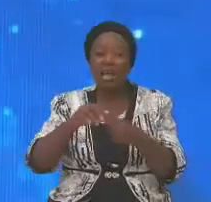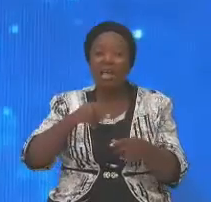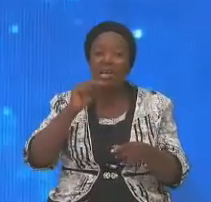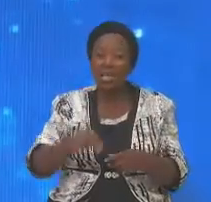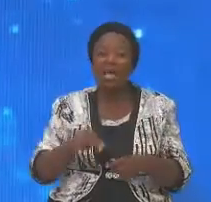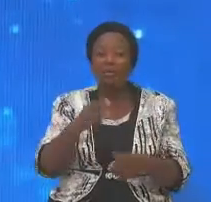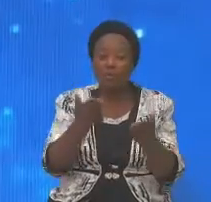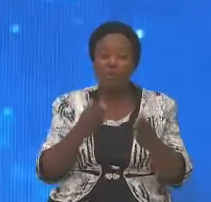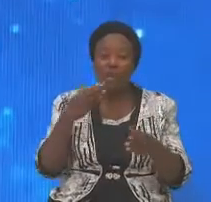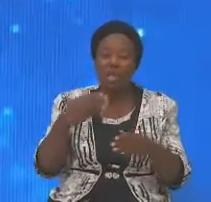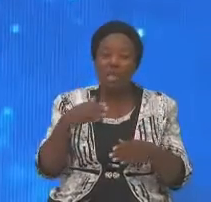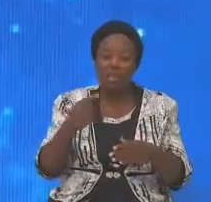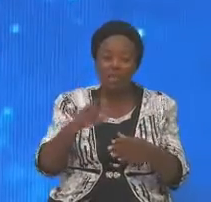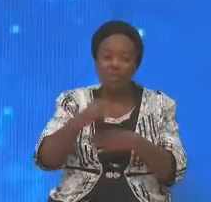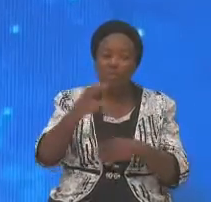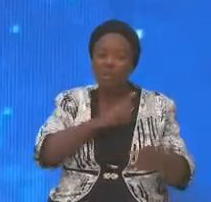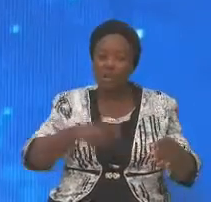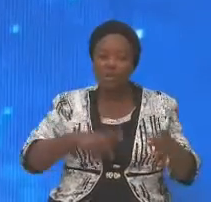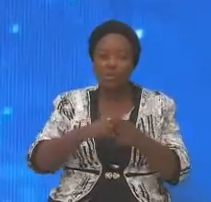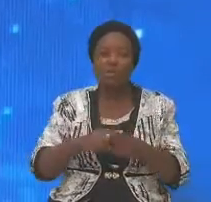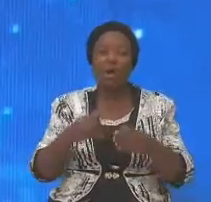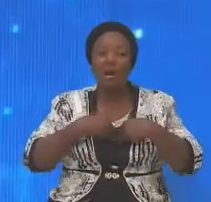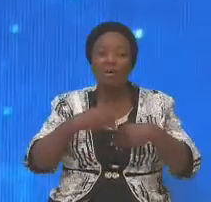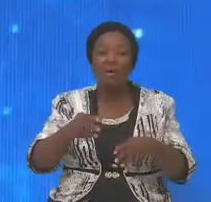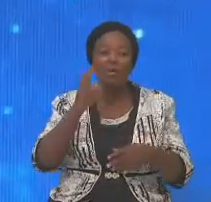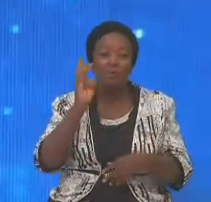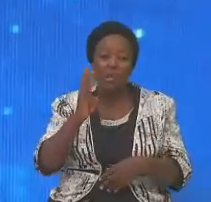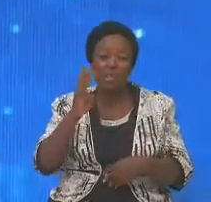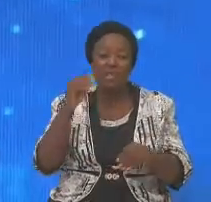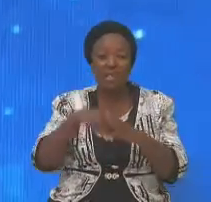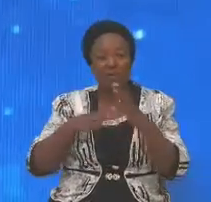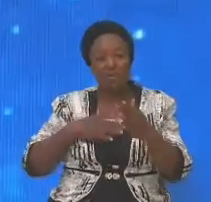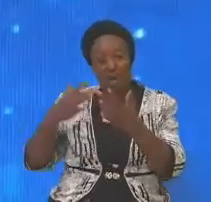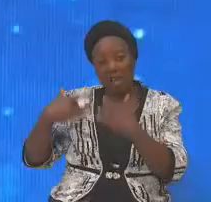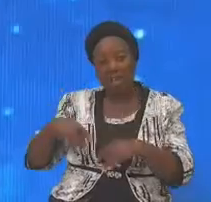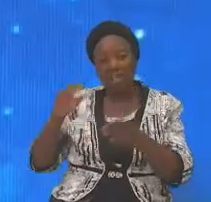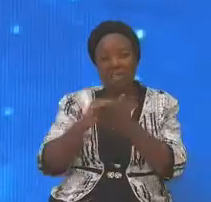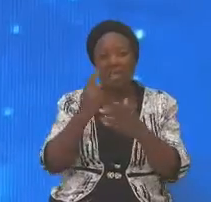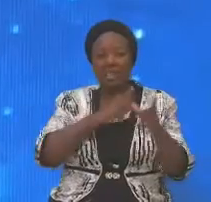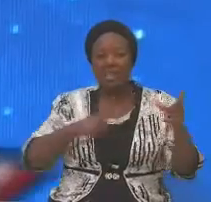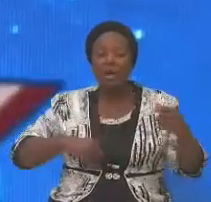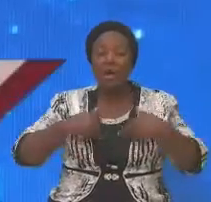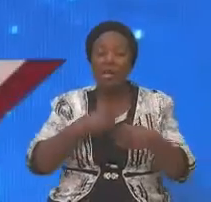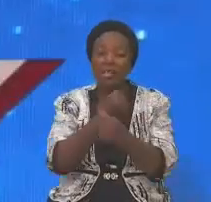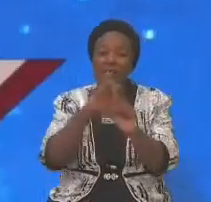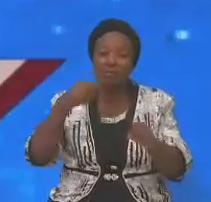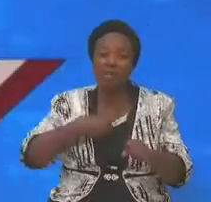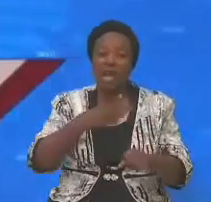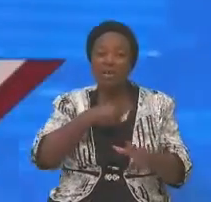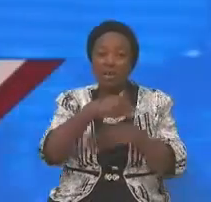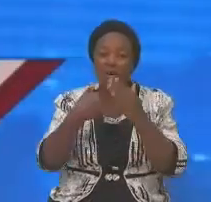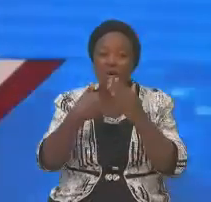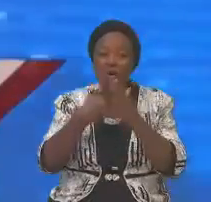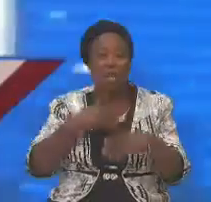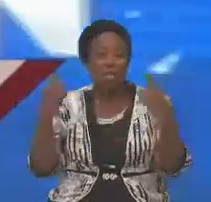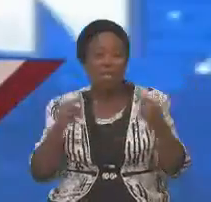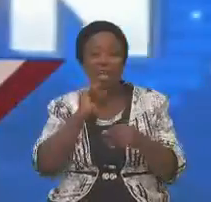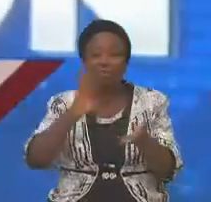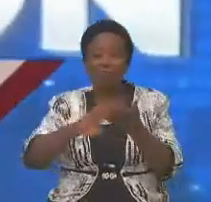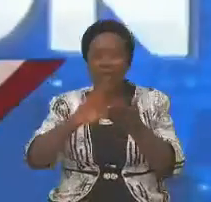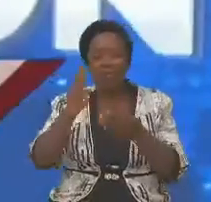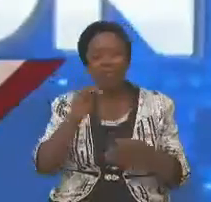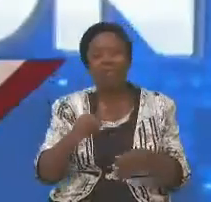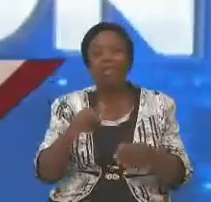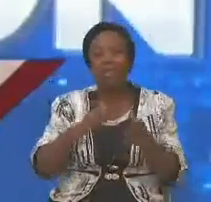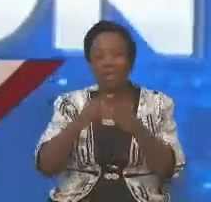you believe on the Lord Jesus Christ, heads bowed and eyes closed. Heads bowed and eyes closed. This is your chance.